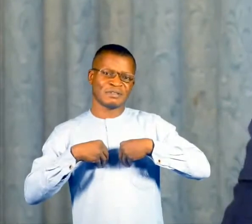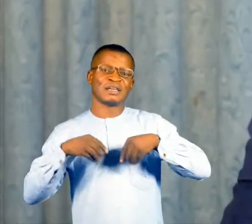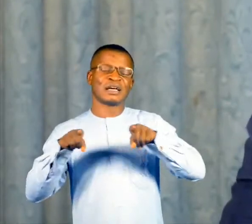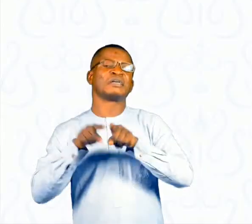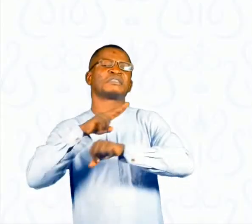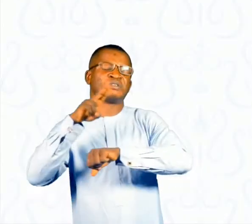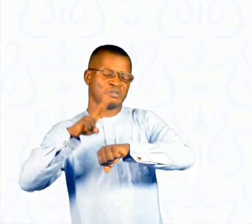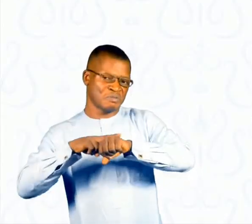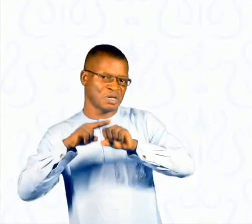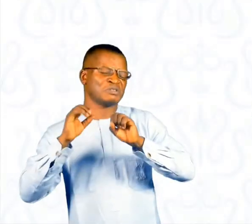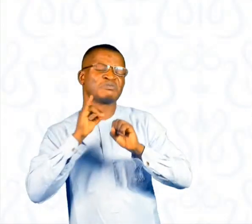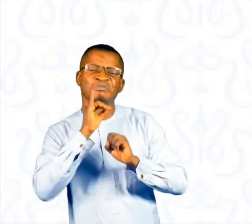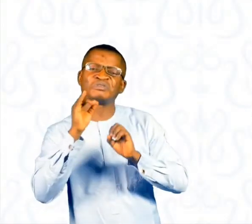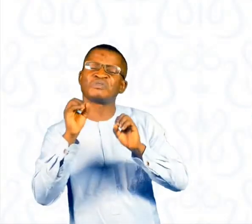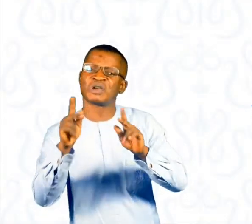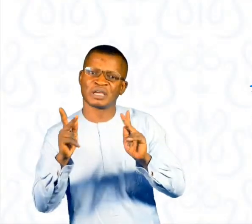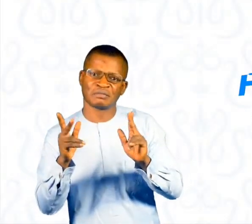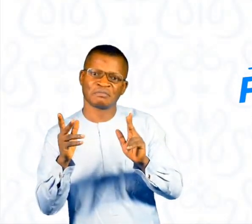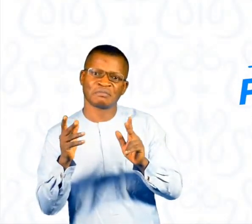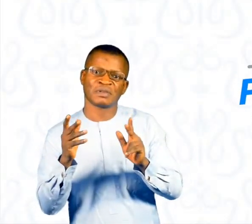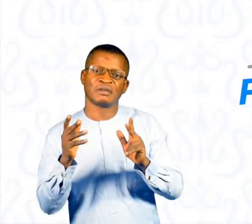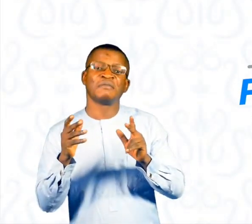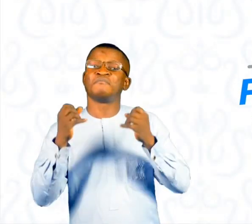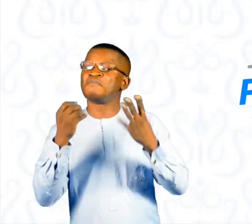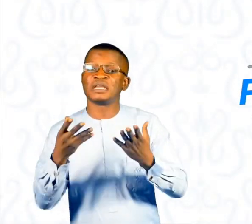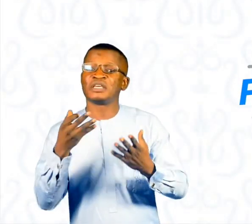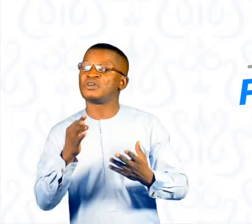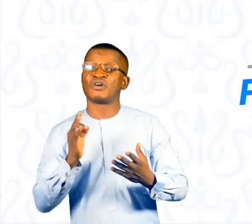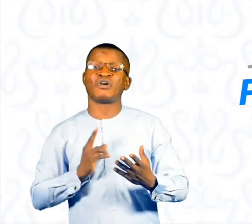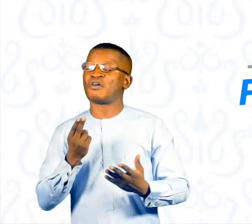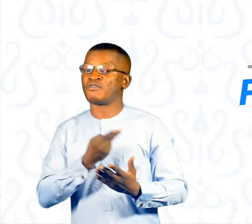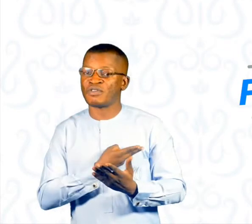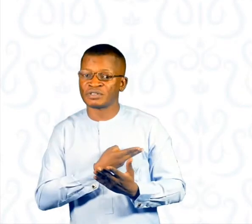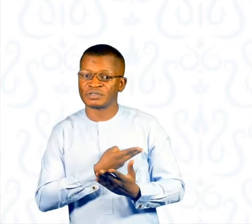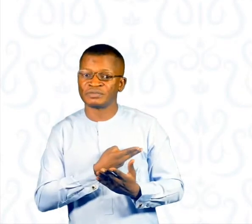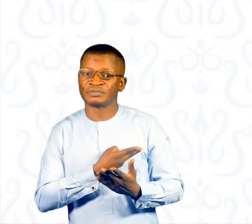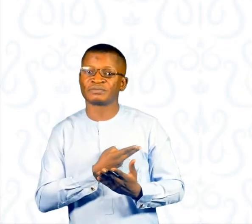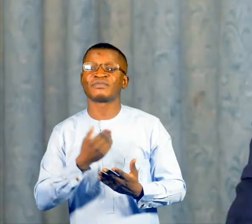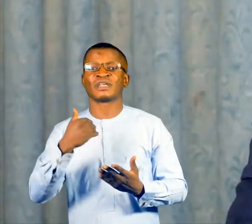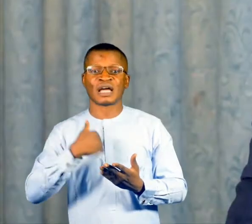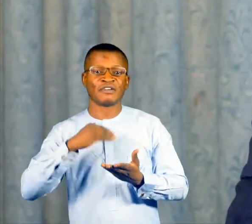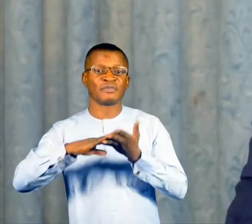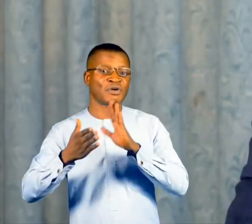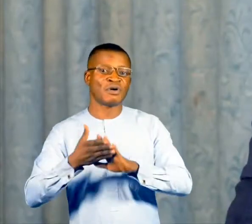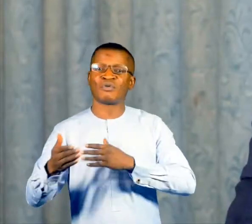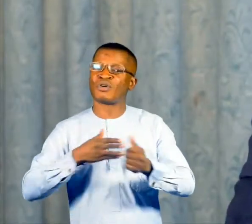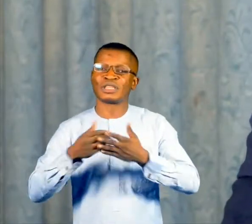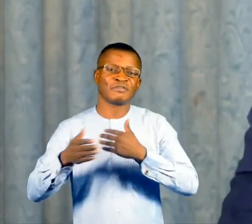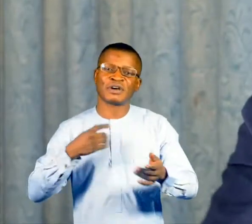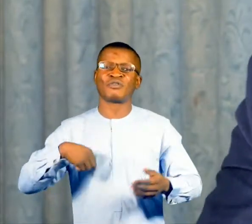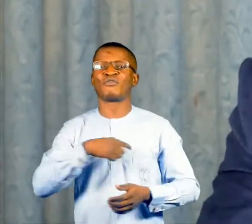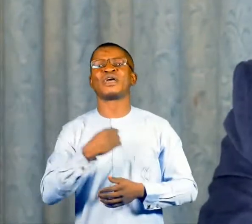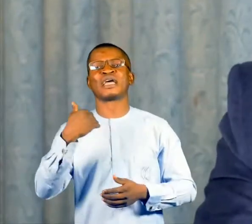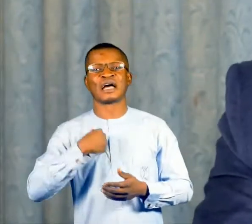norm. Let's look at the fostering system. Many of us have